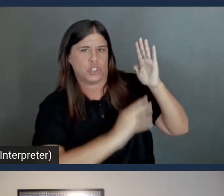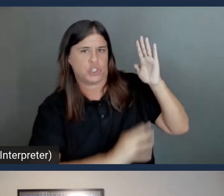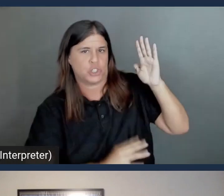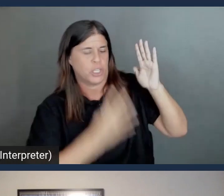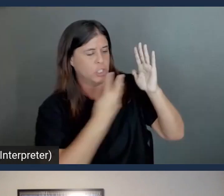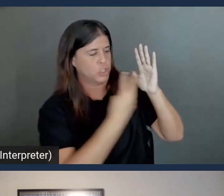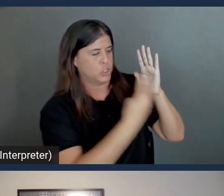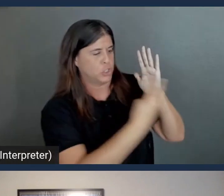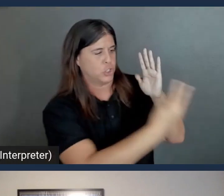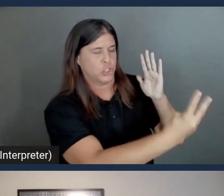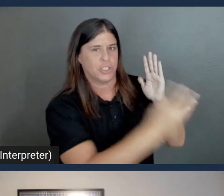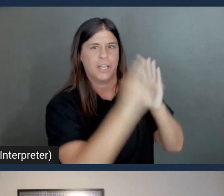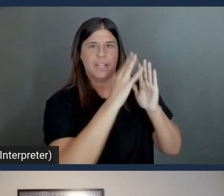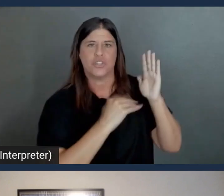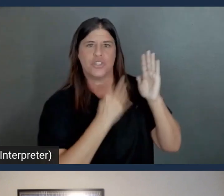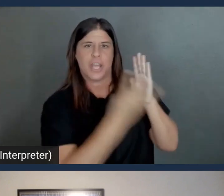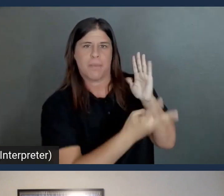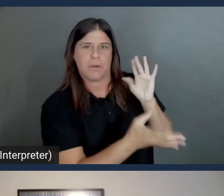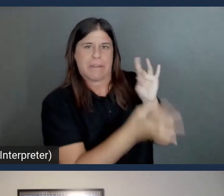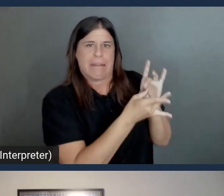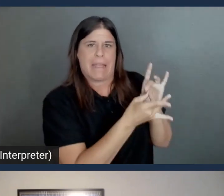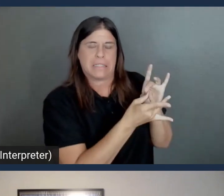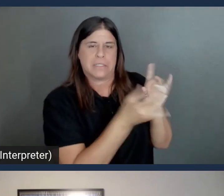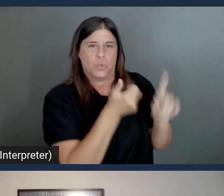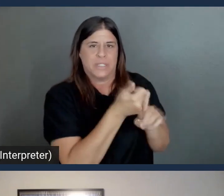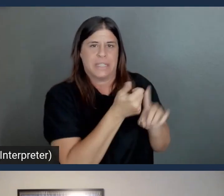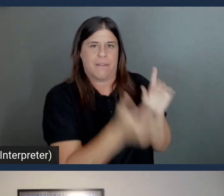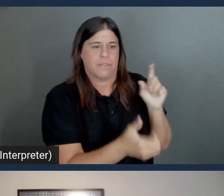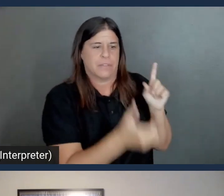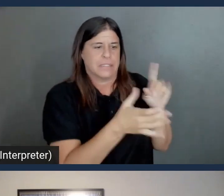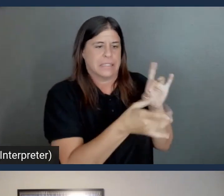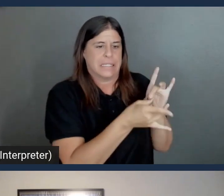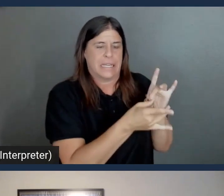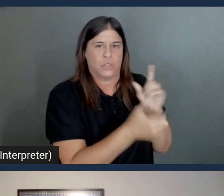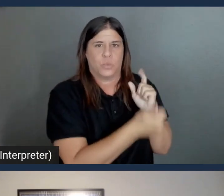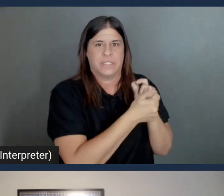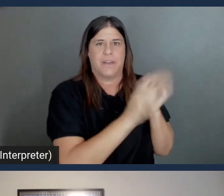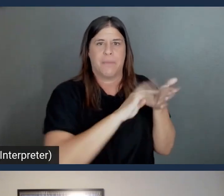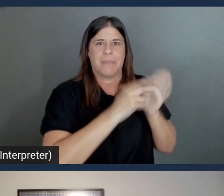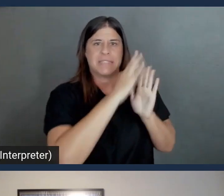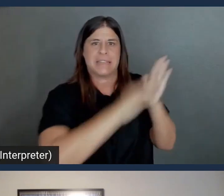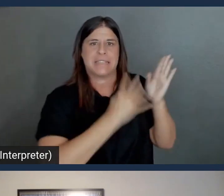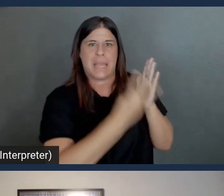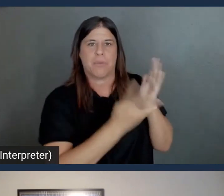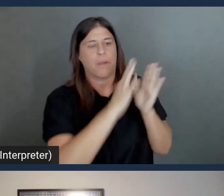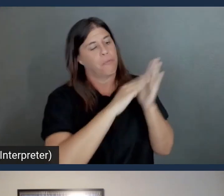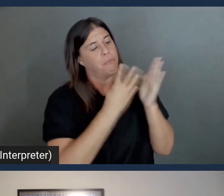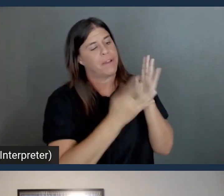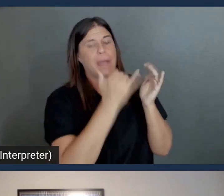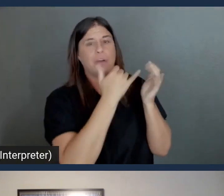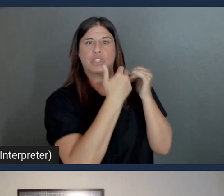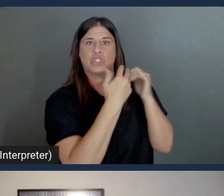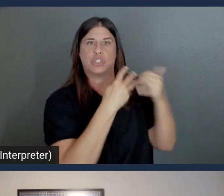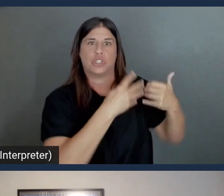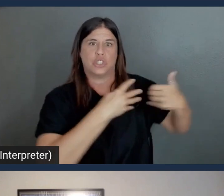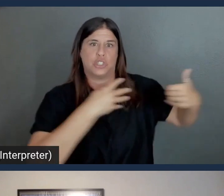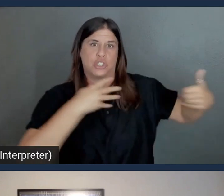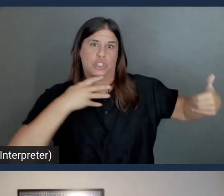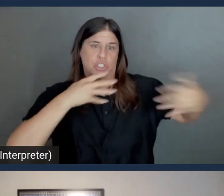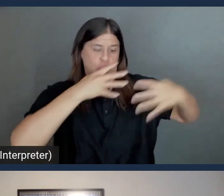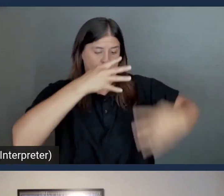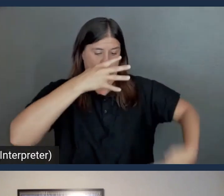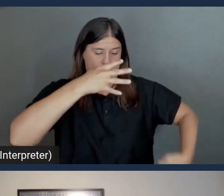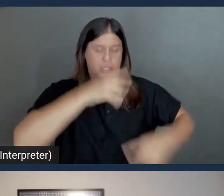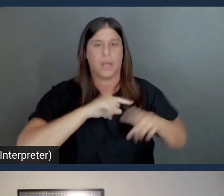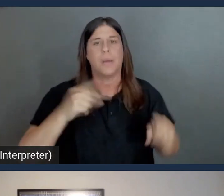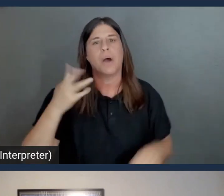to itself, to itself, to itself, if an maybe it's a organizational hierarchy. Within graphs, you actually kind of fundamentally work a little